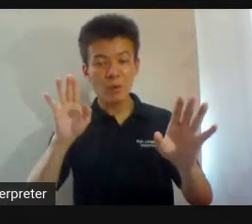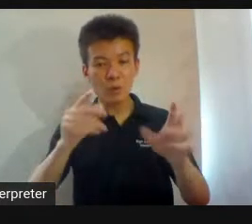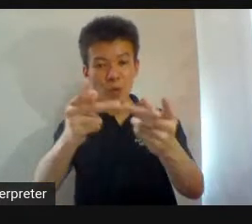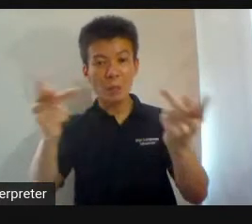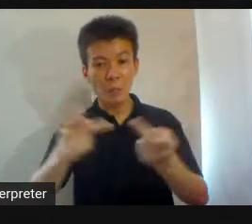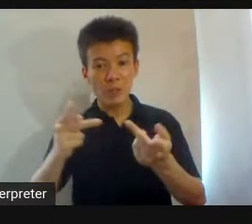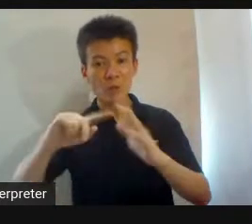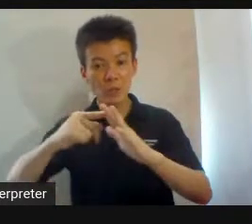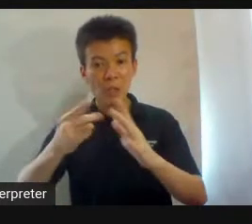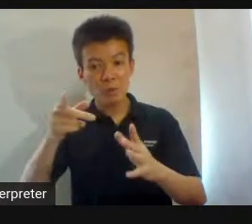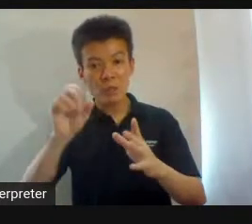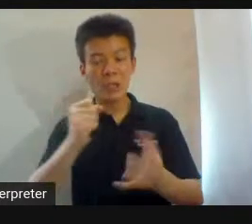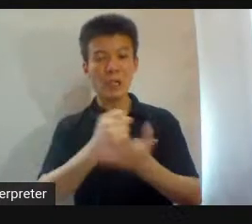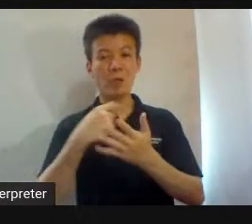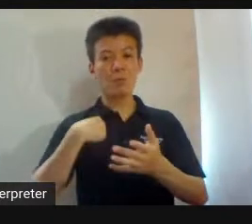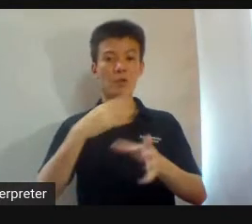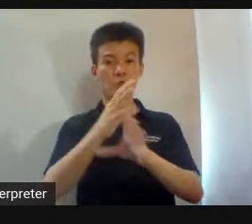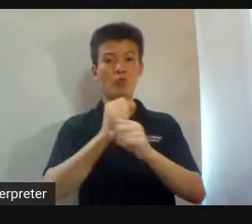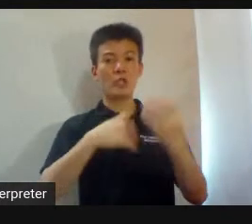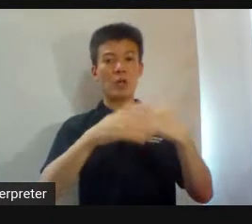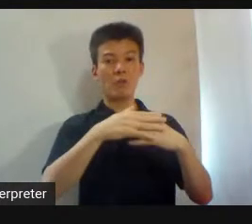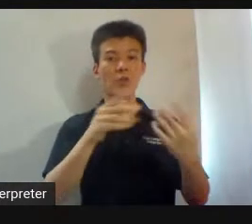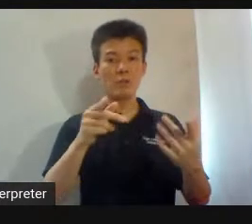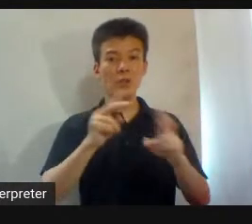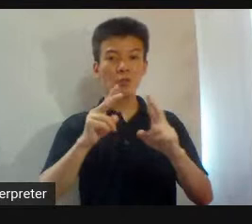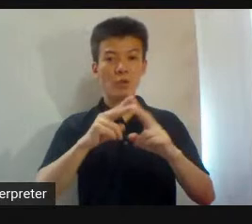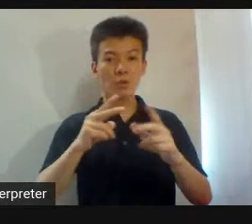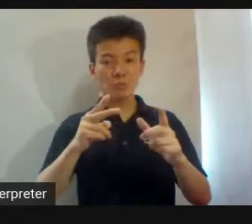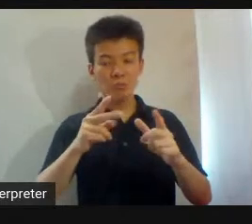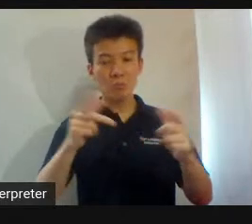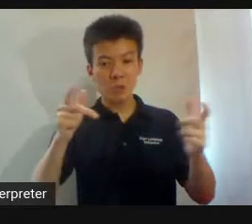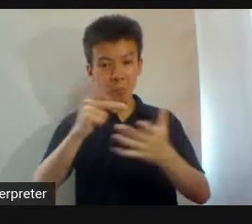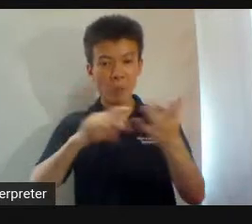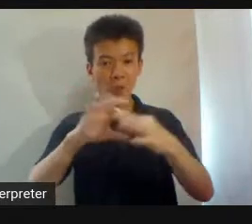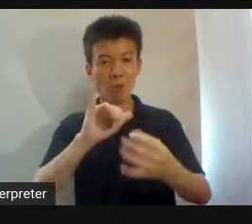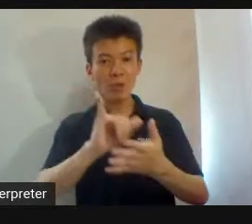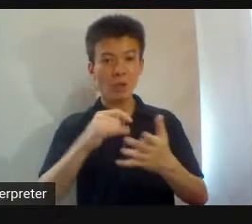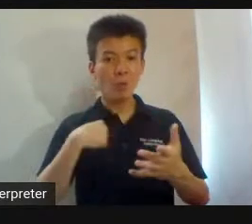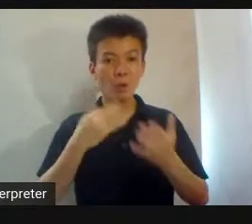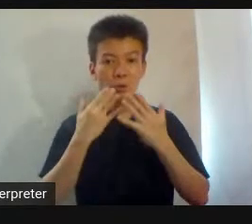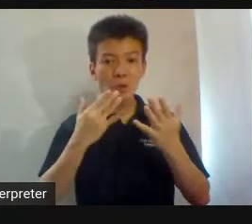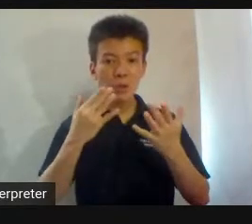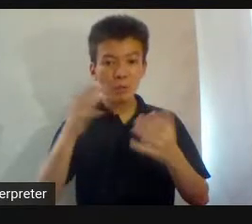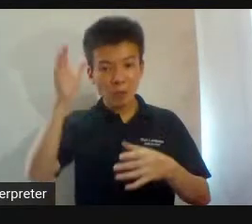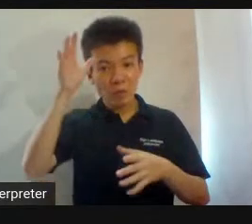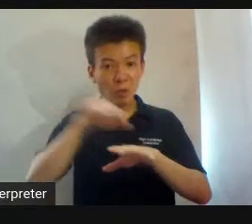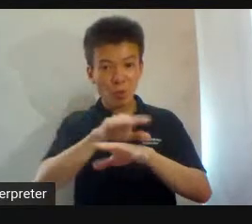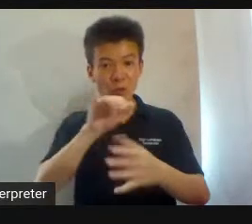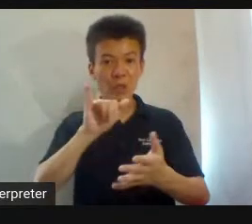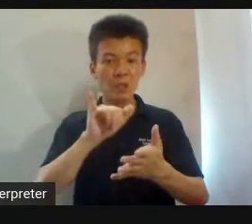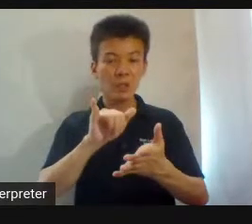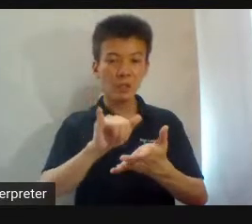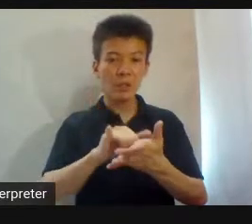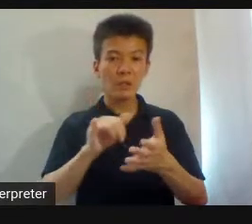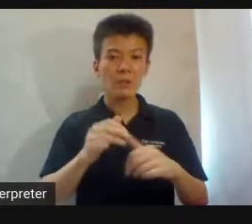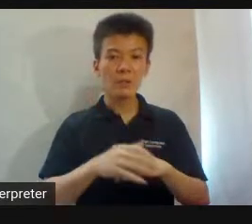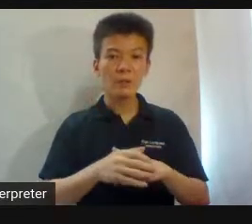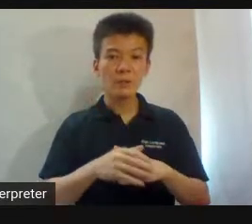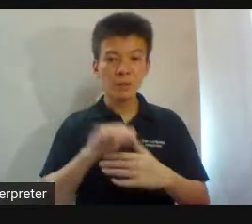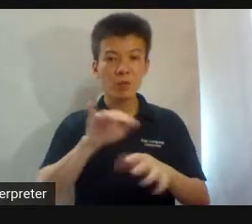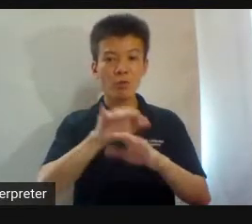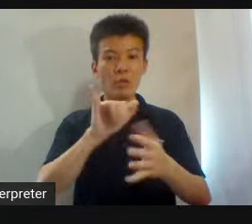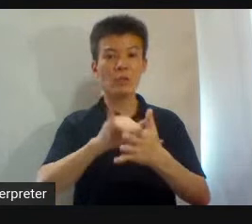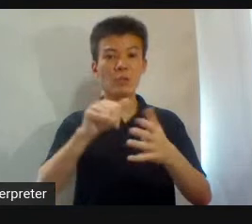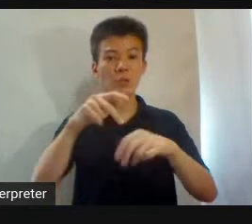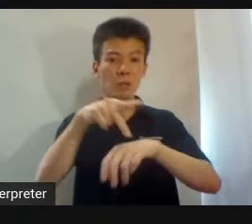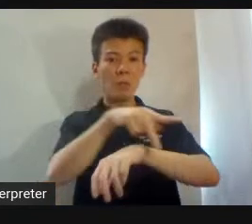to see how he can help me recover, and he was a very big part of that. So I want to thank him over this, over this